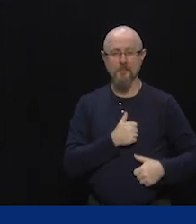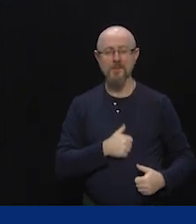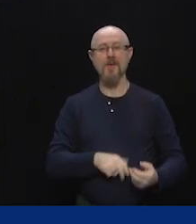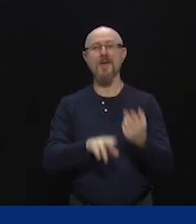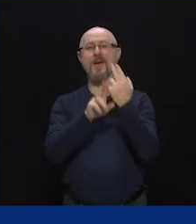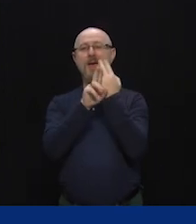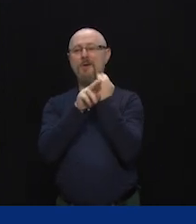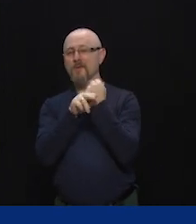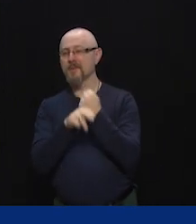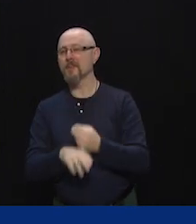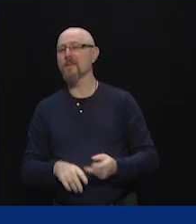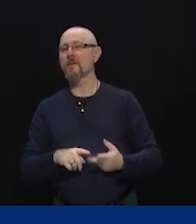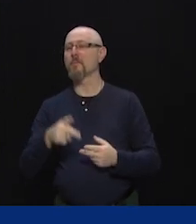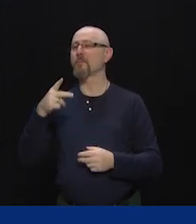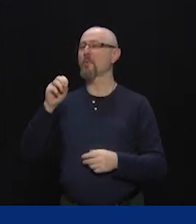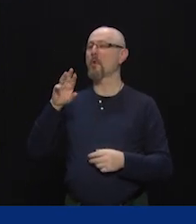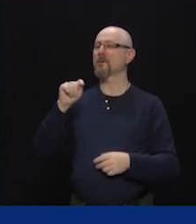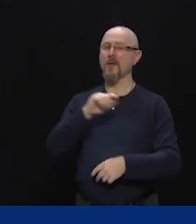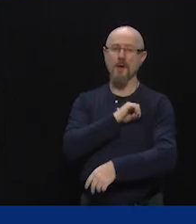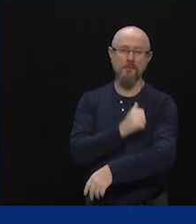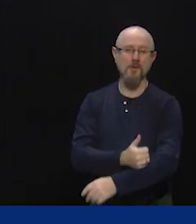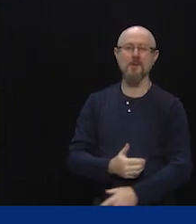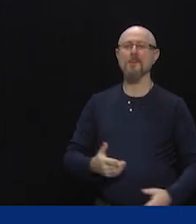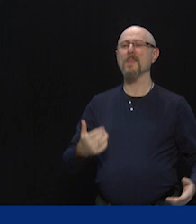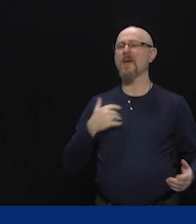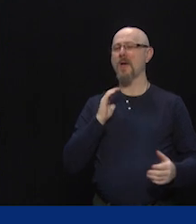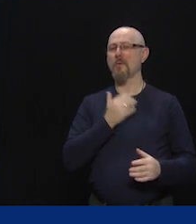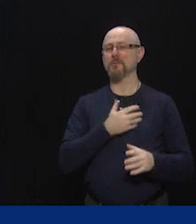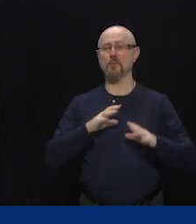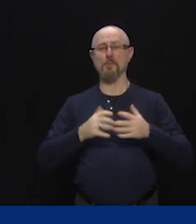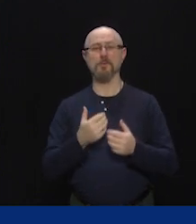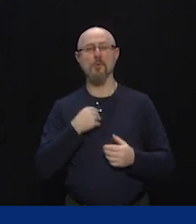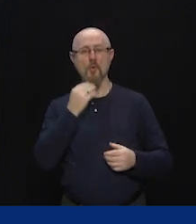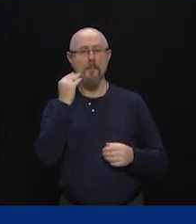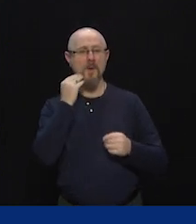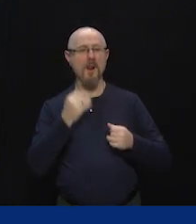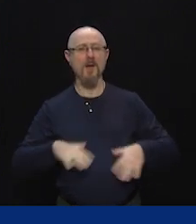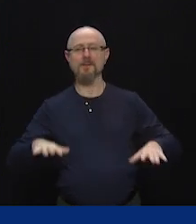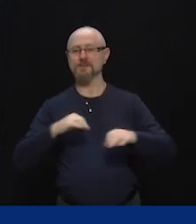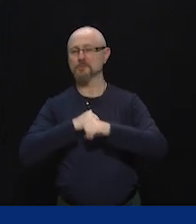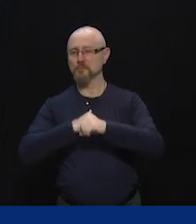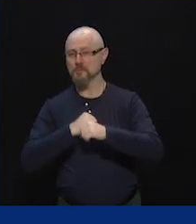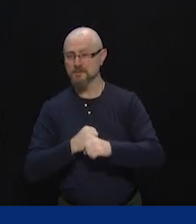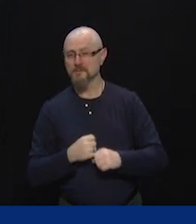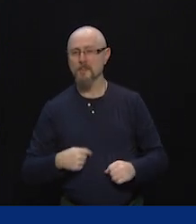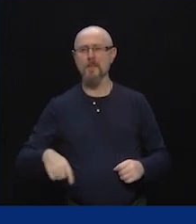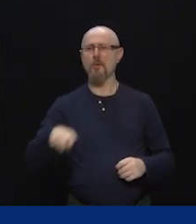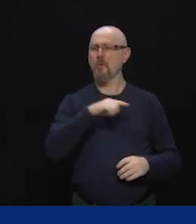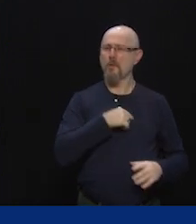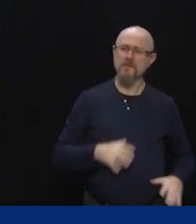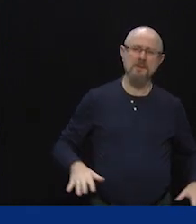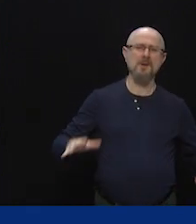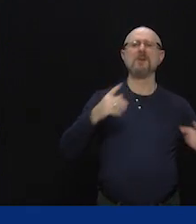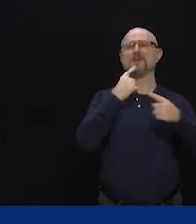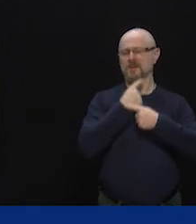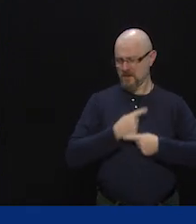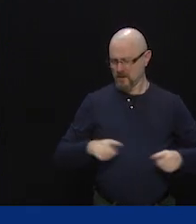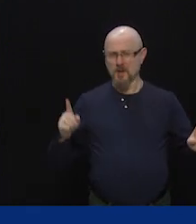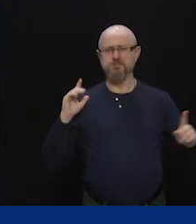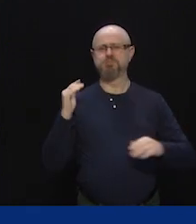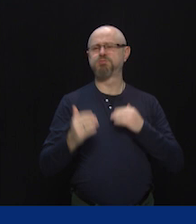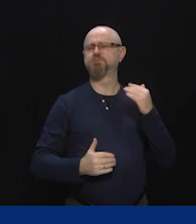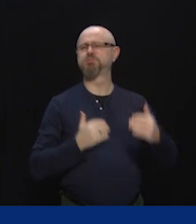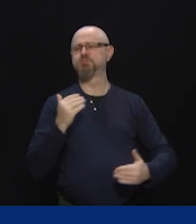Homeland Security and Emergency Services that are making this operation this week possible. We'll be prioritizing delivery based